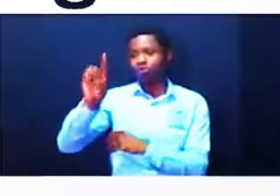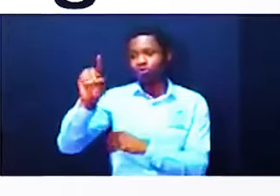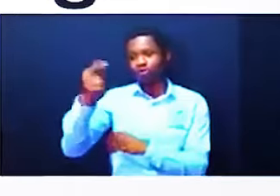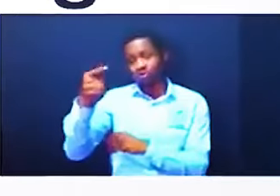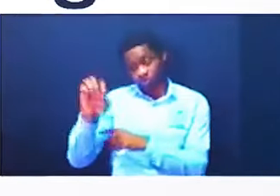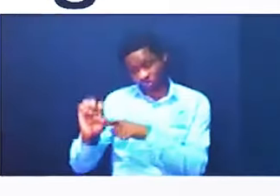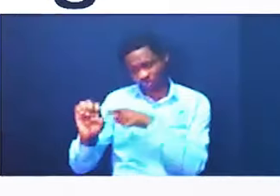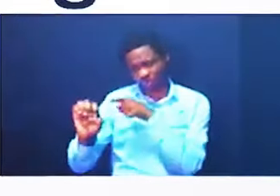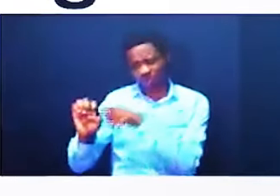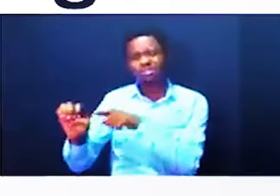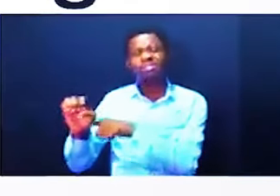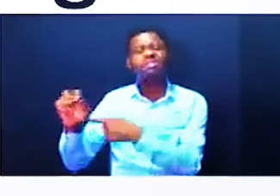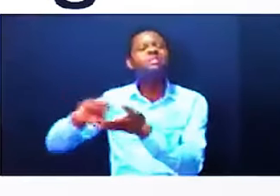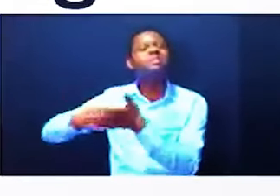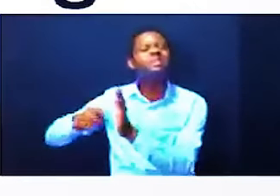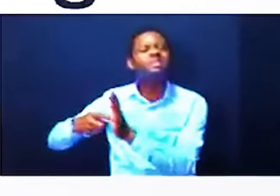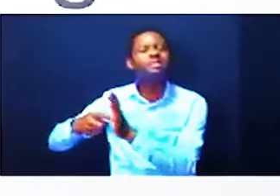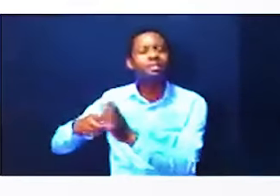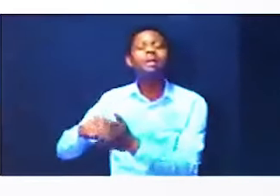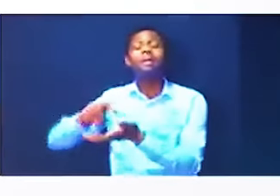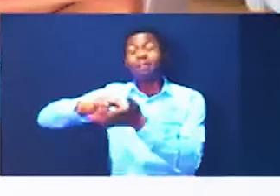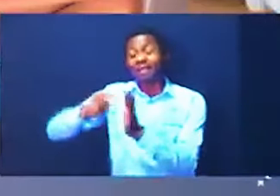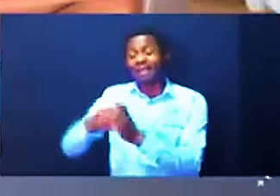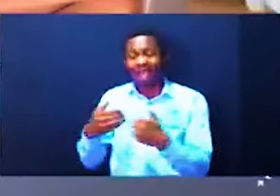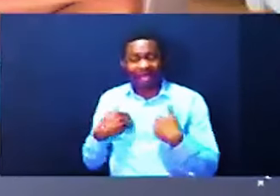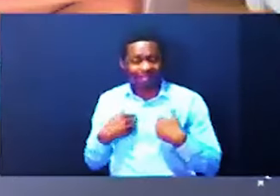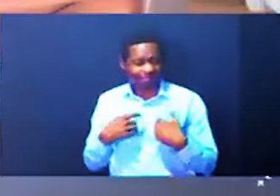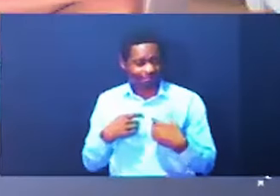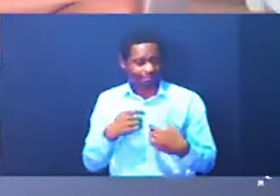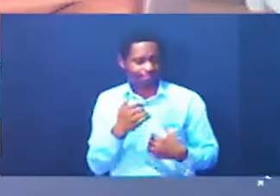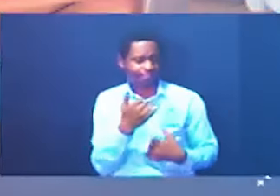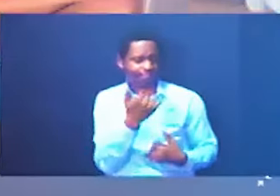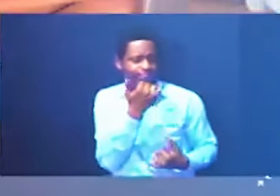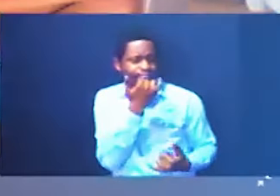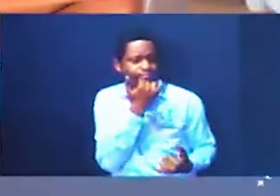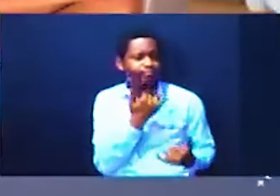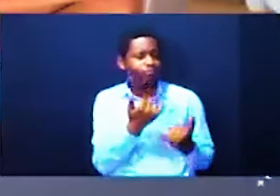because of an actual or